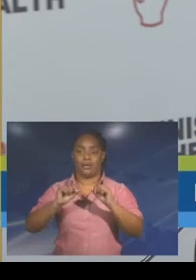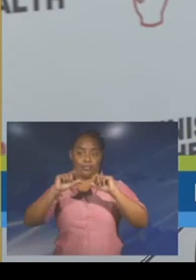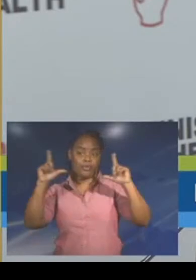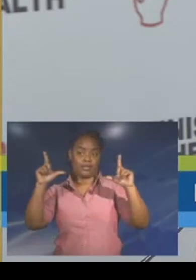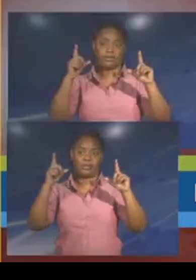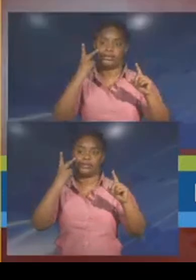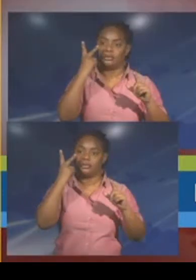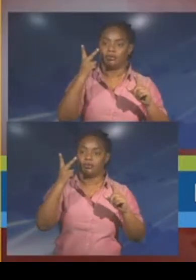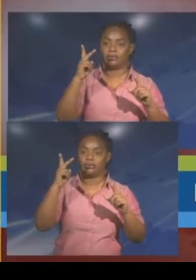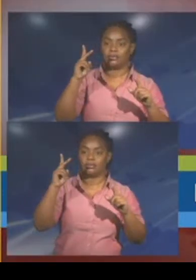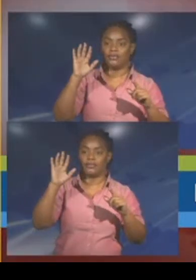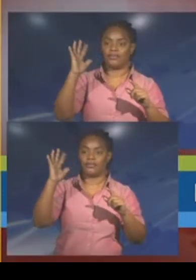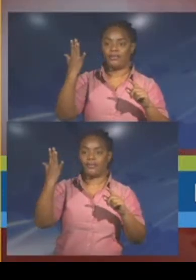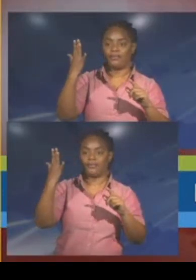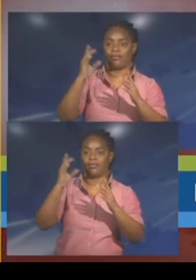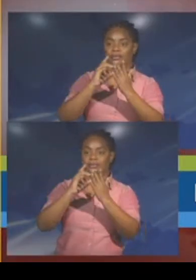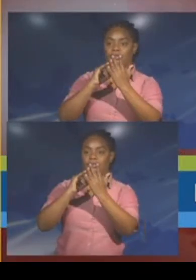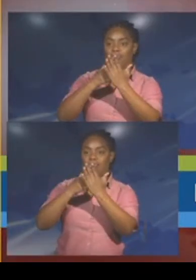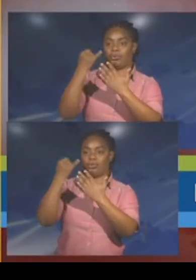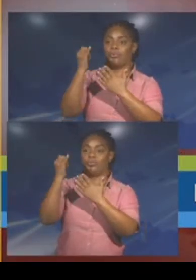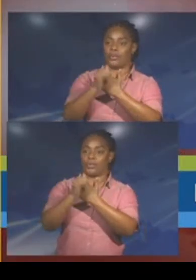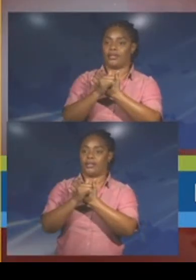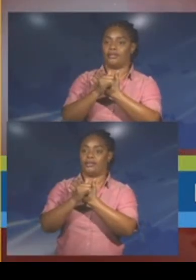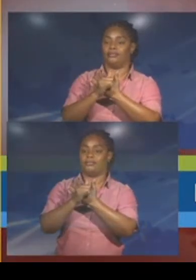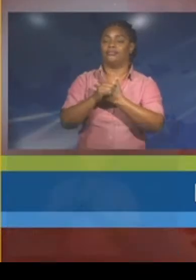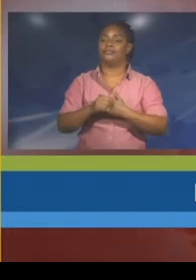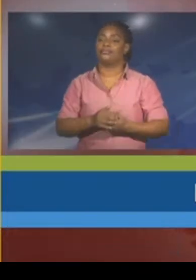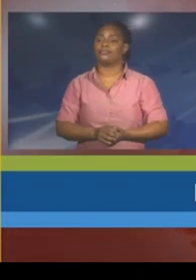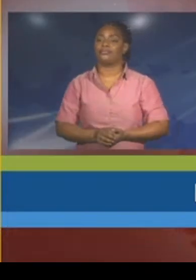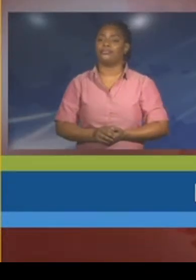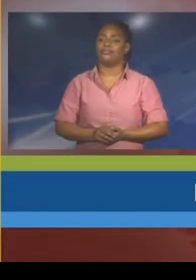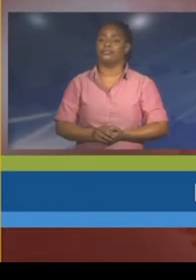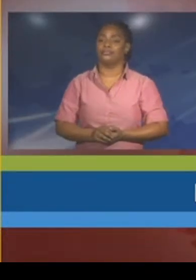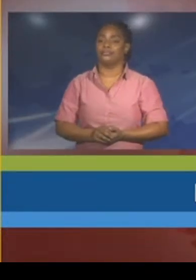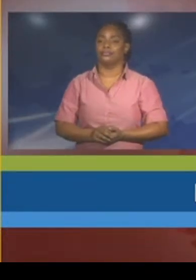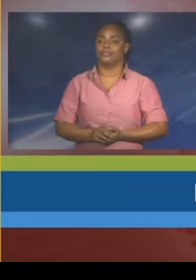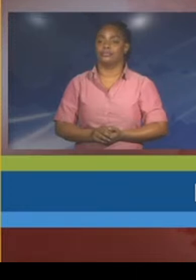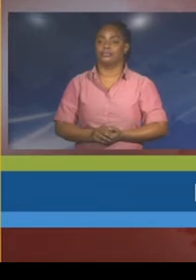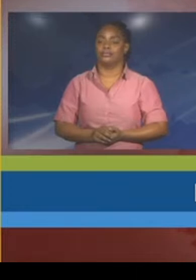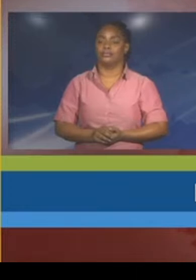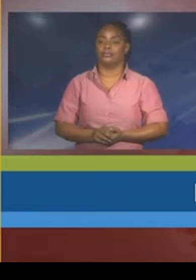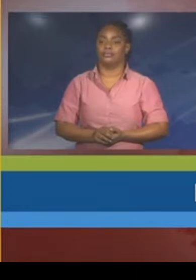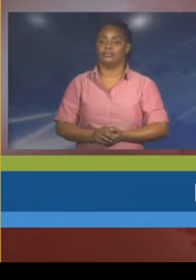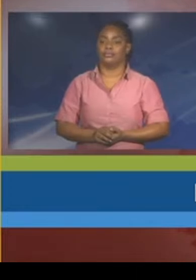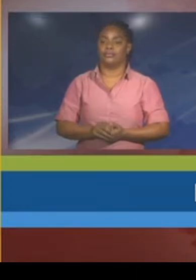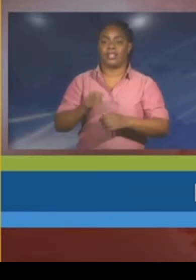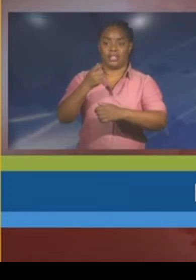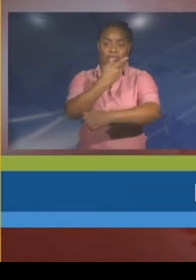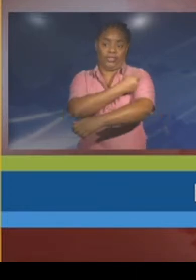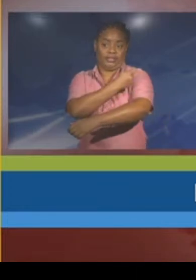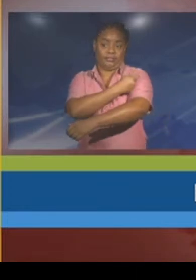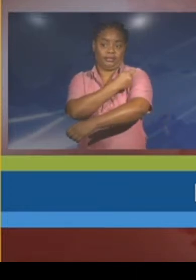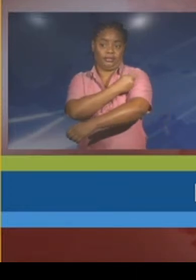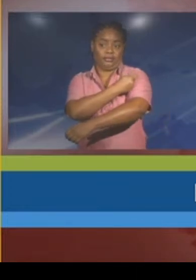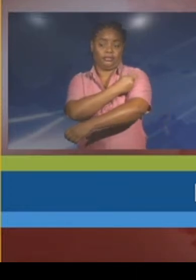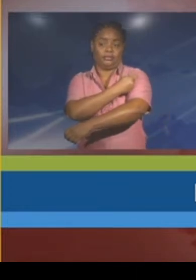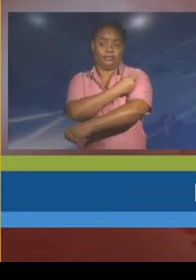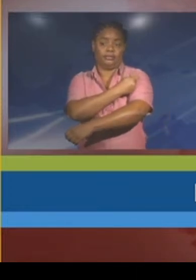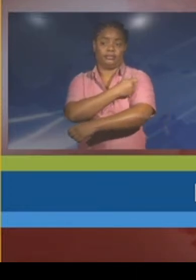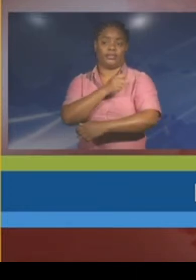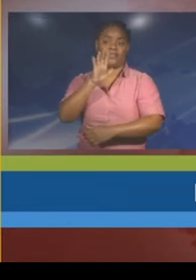July, 2022, update number 1141. The vaccination status remains at